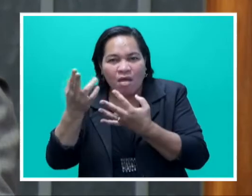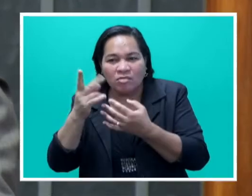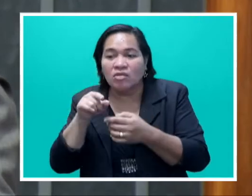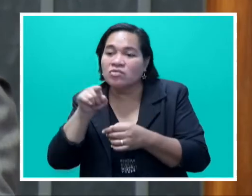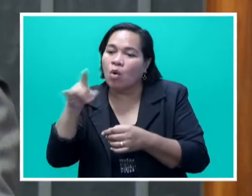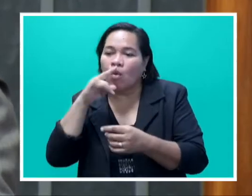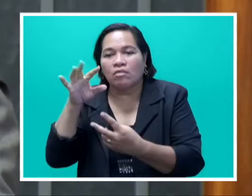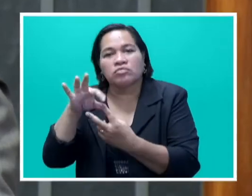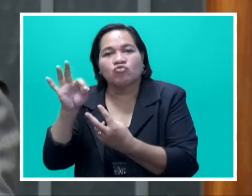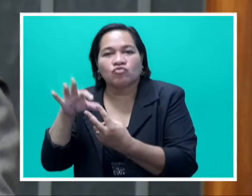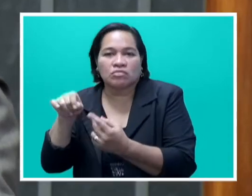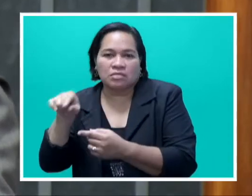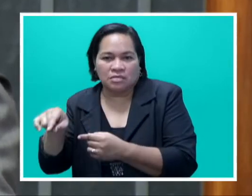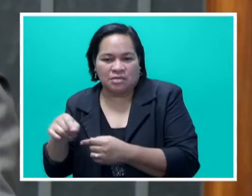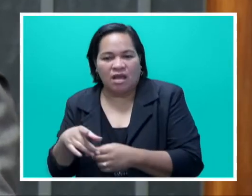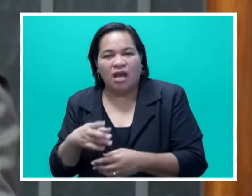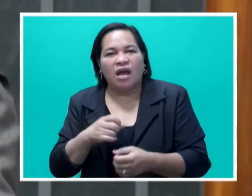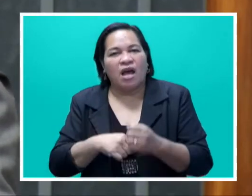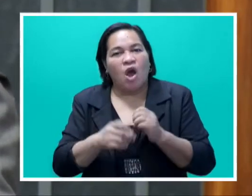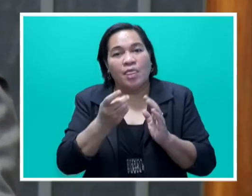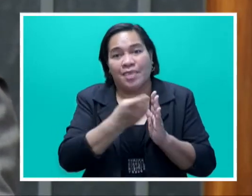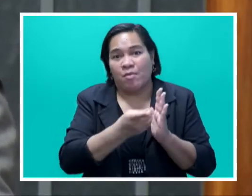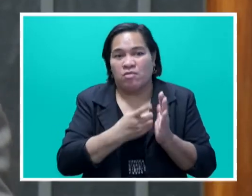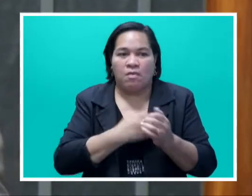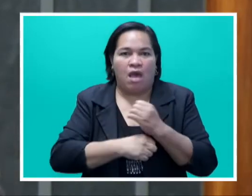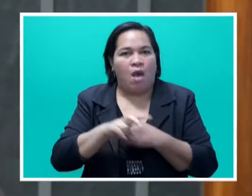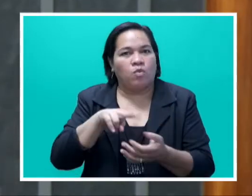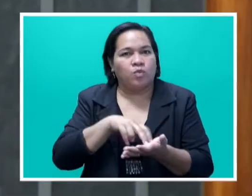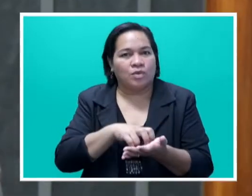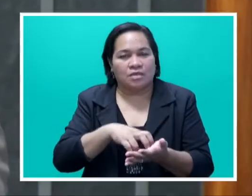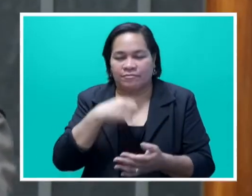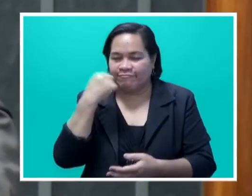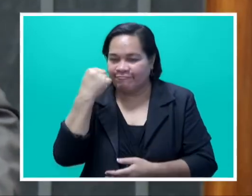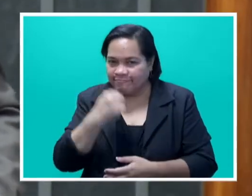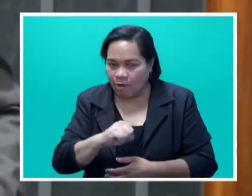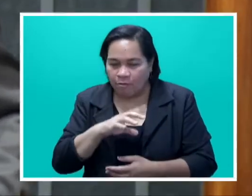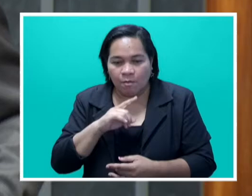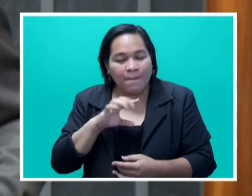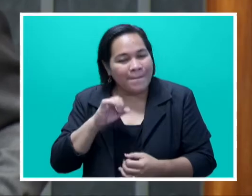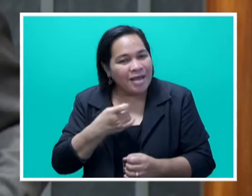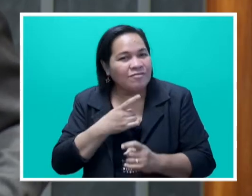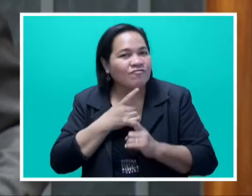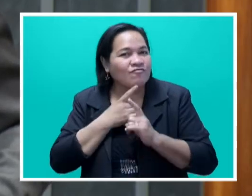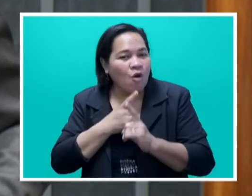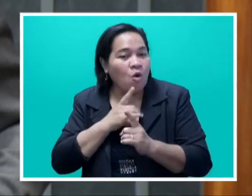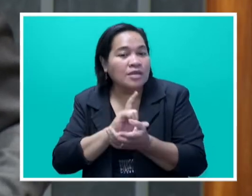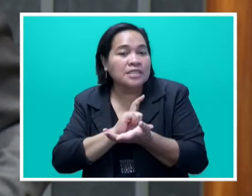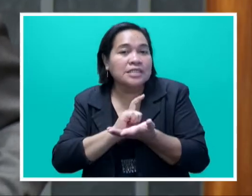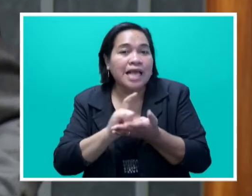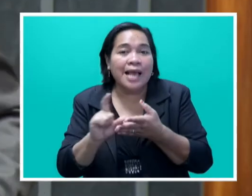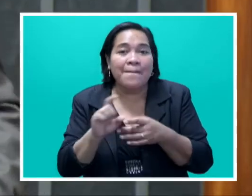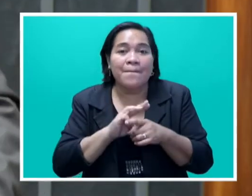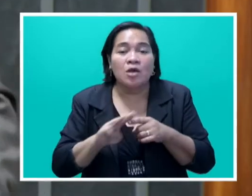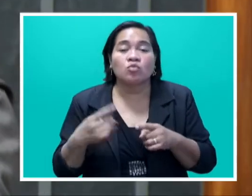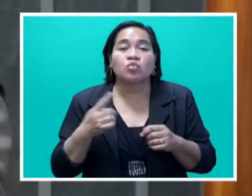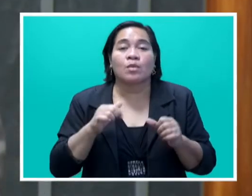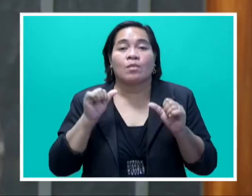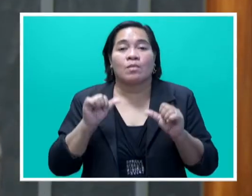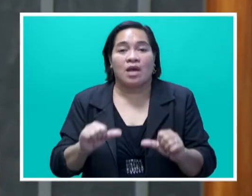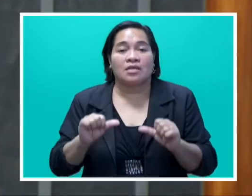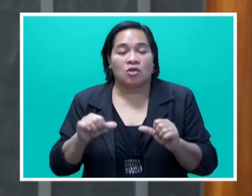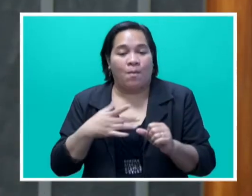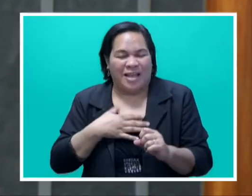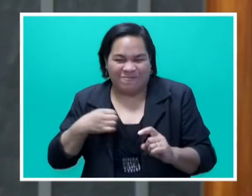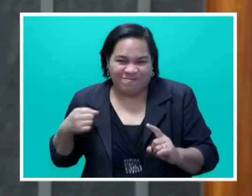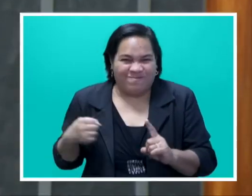democratic foundation. We must abide by the clear message in His Excellency the President's address to fight